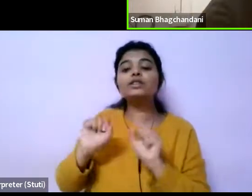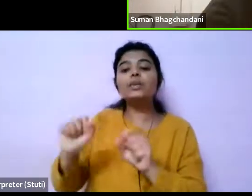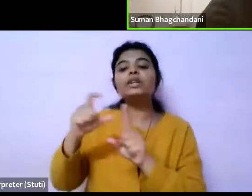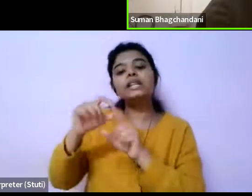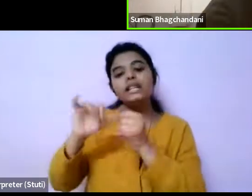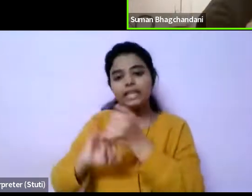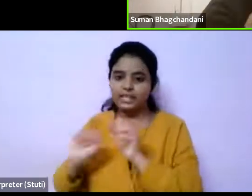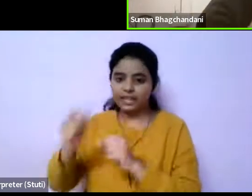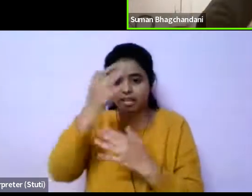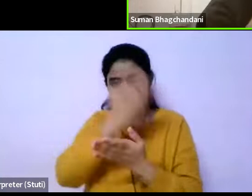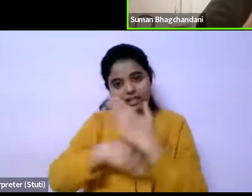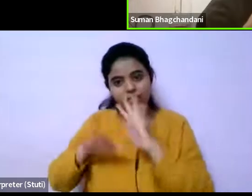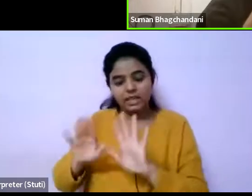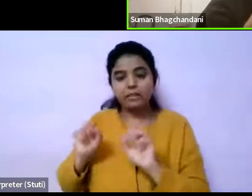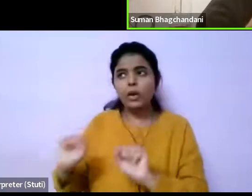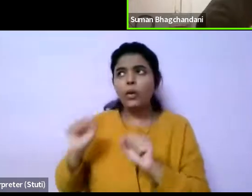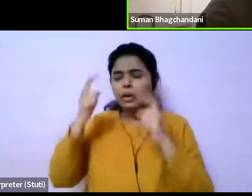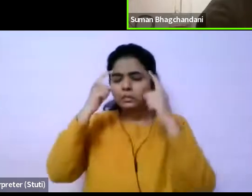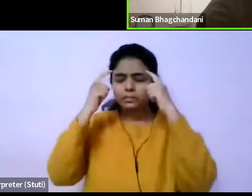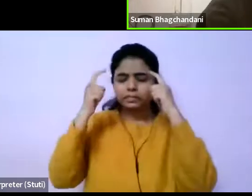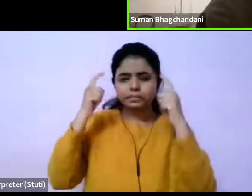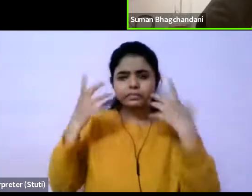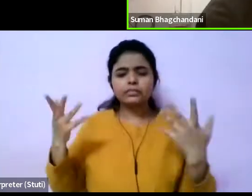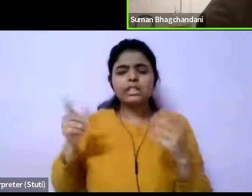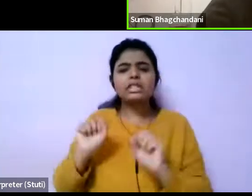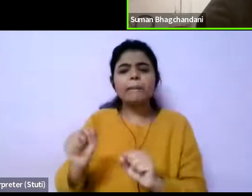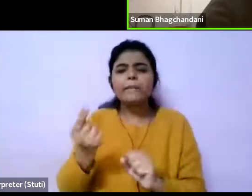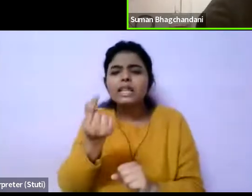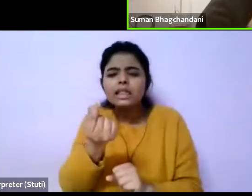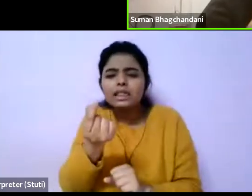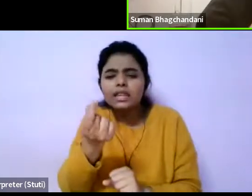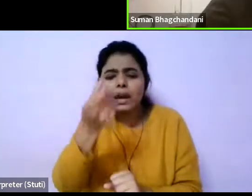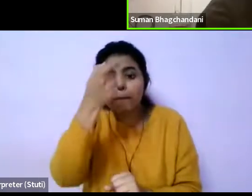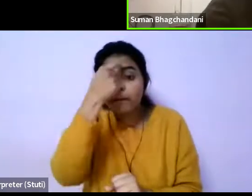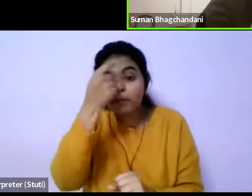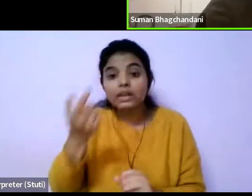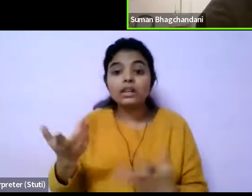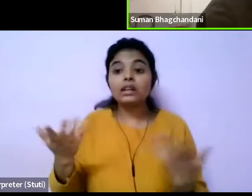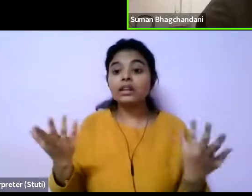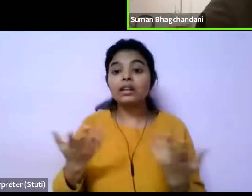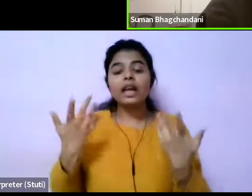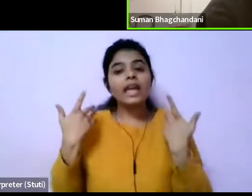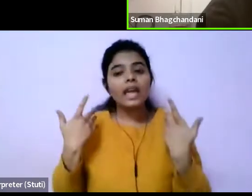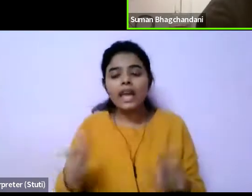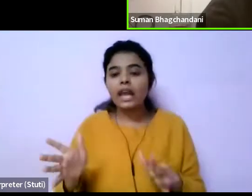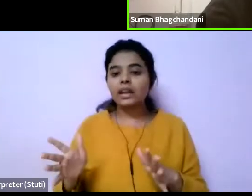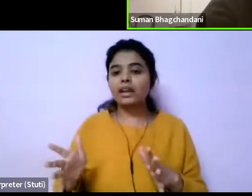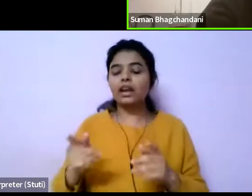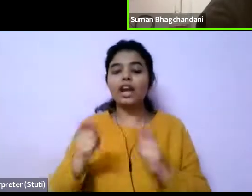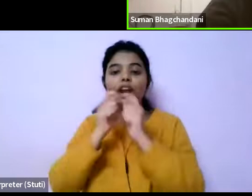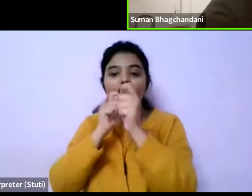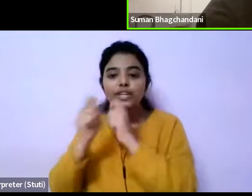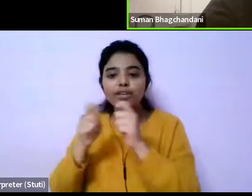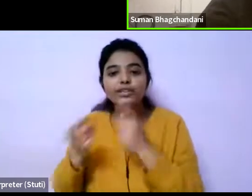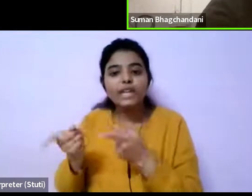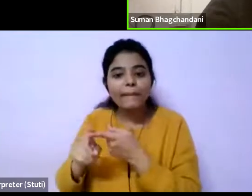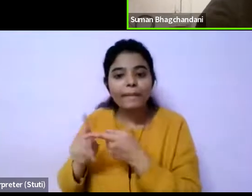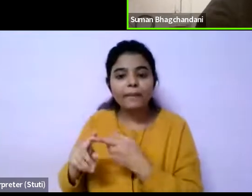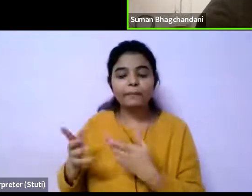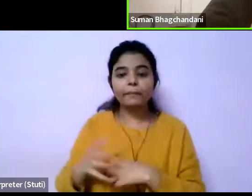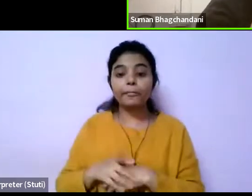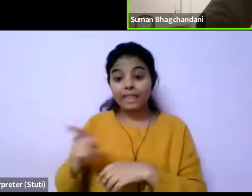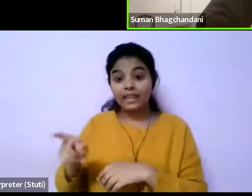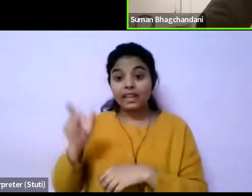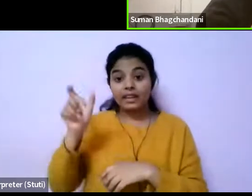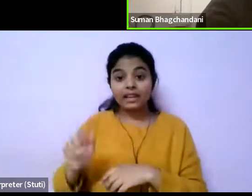her performances, and it might seem like a little problematic kind of a statement, because every time in the interviews, the sentence that was